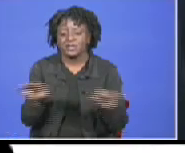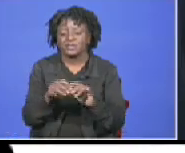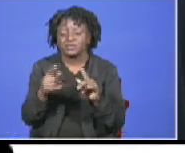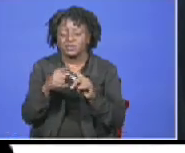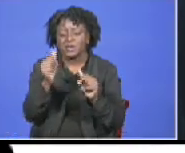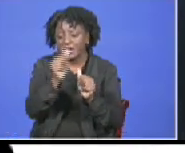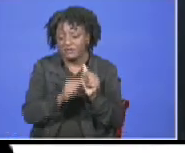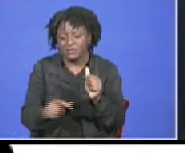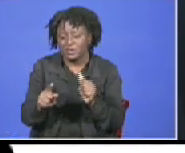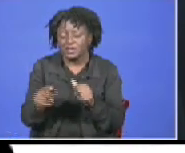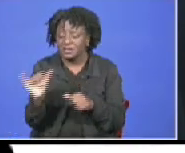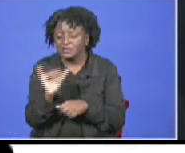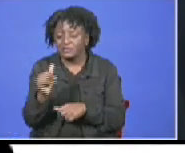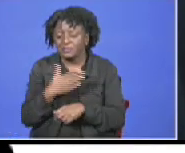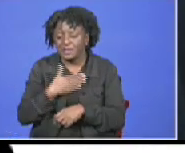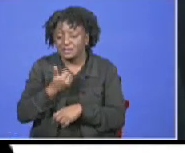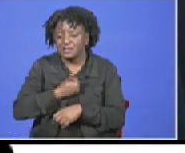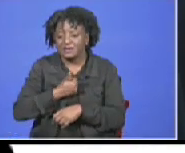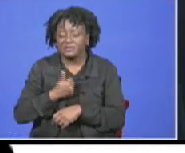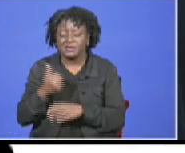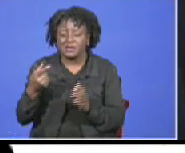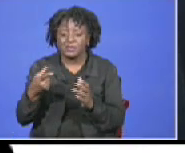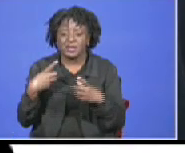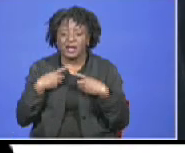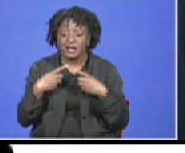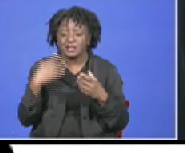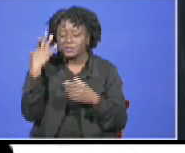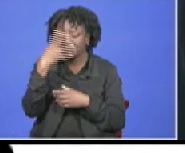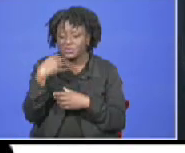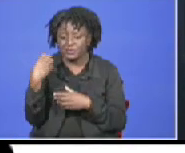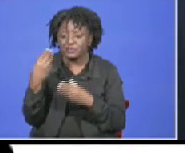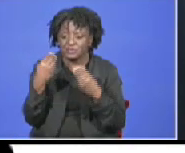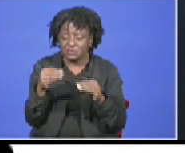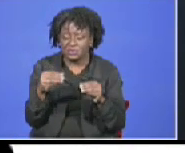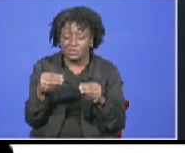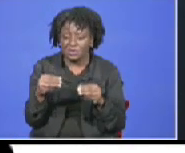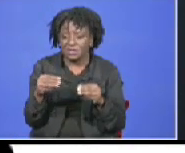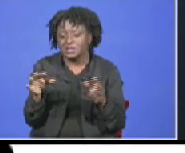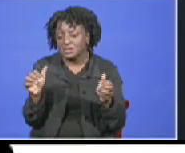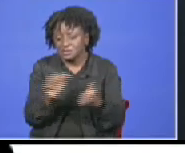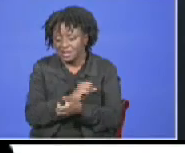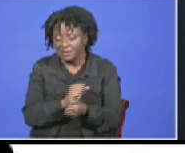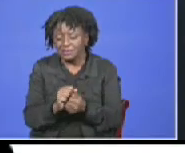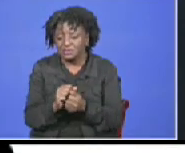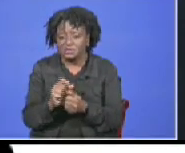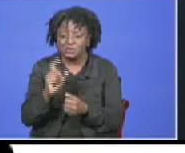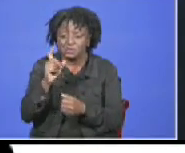myself. I mean, you know, we had this beautiful store that was damaged, so we had to get back here and fix it,